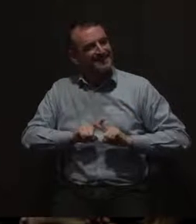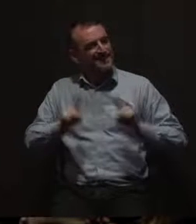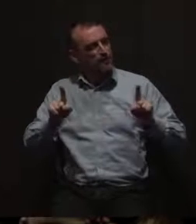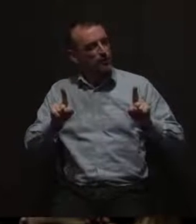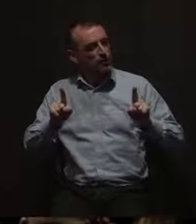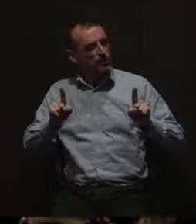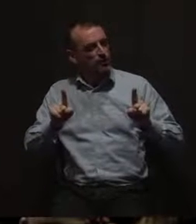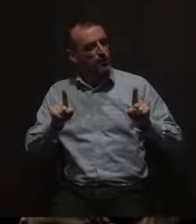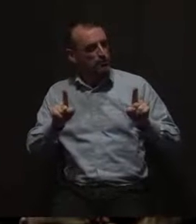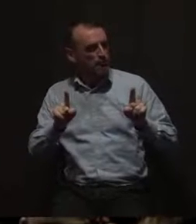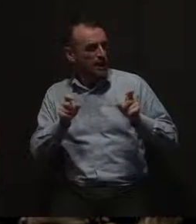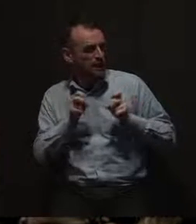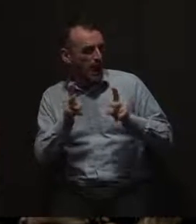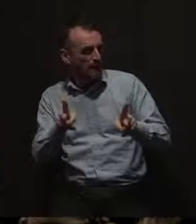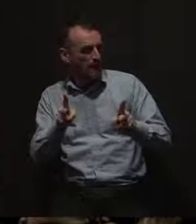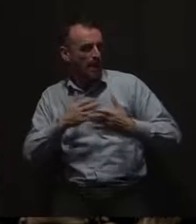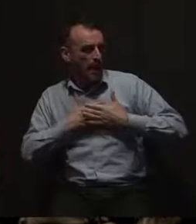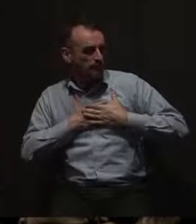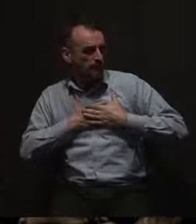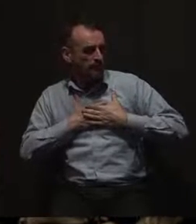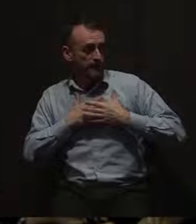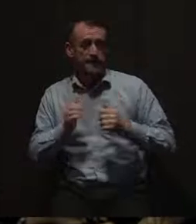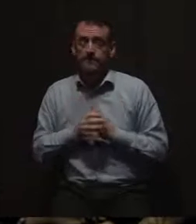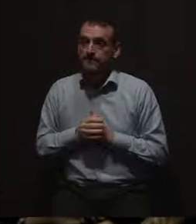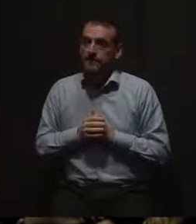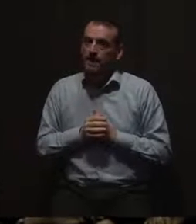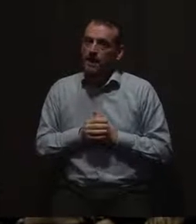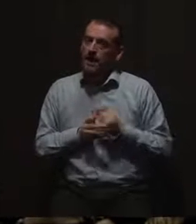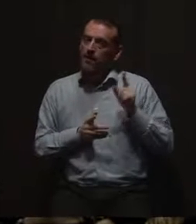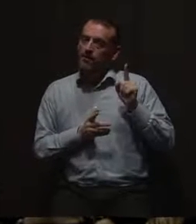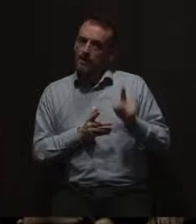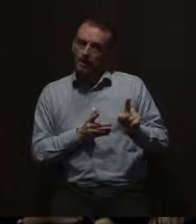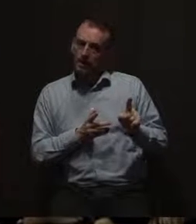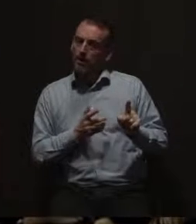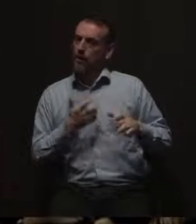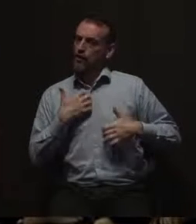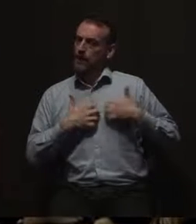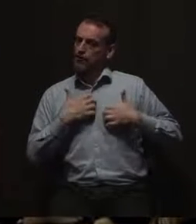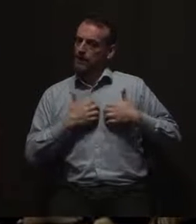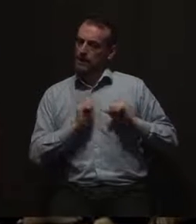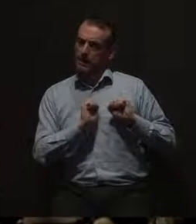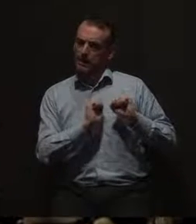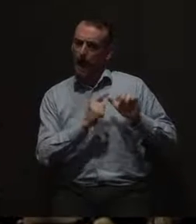different kinds of experiences. But that is very, very, very interesting.